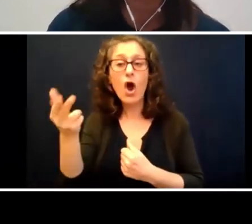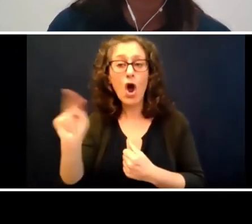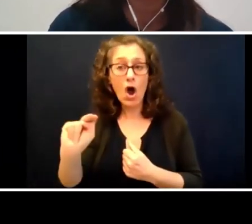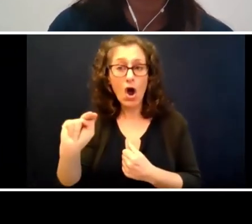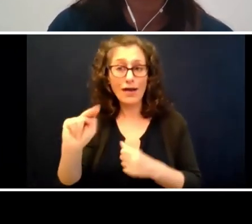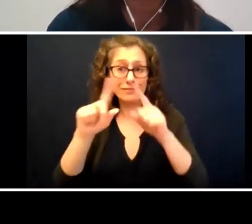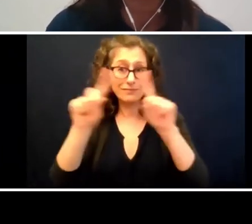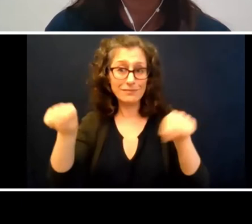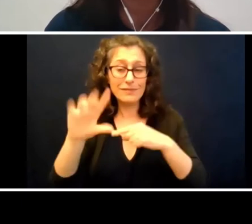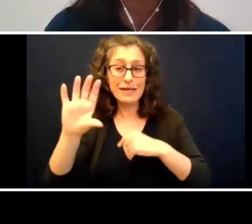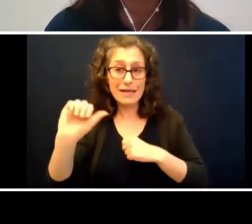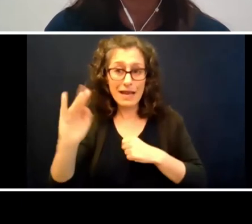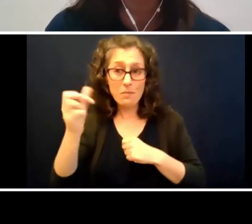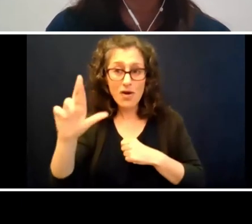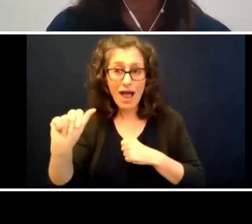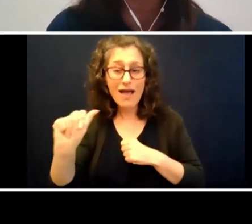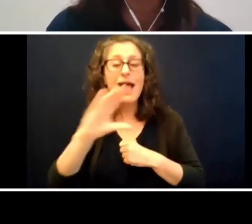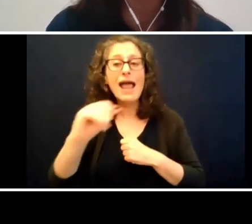in and participate. Thanks, everyone.